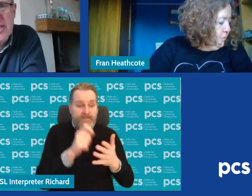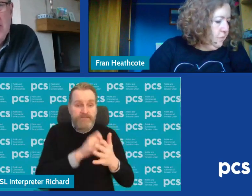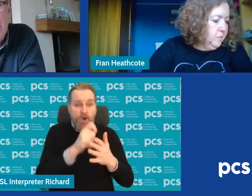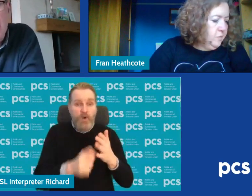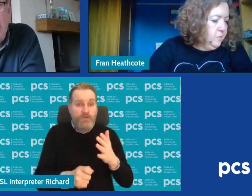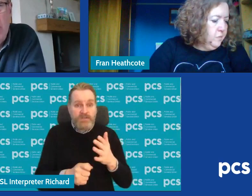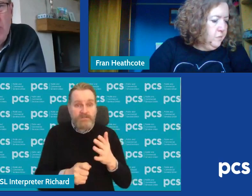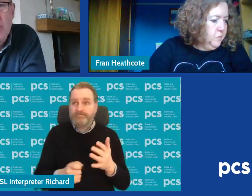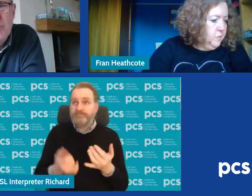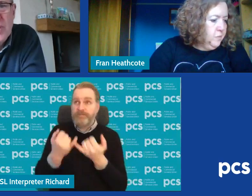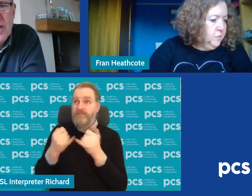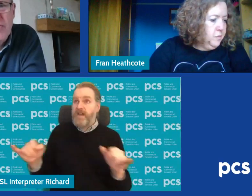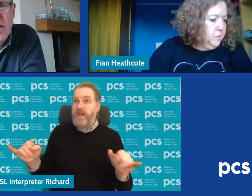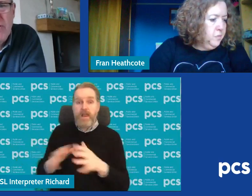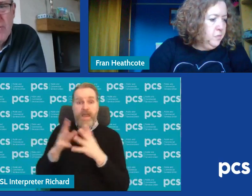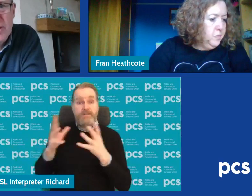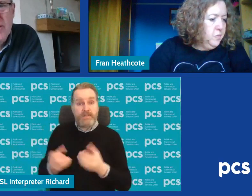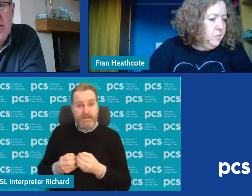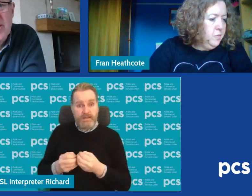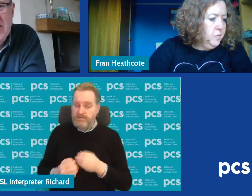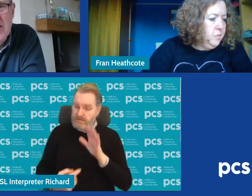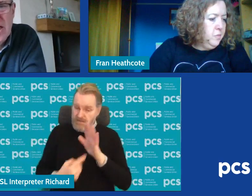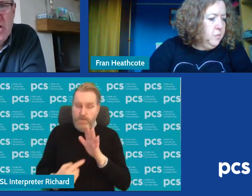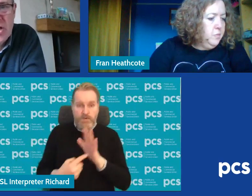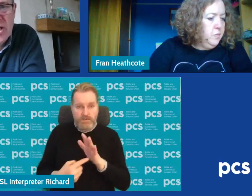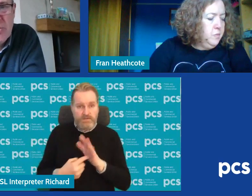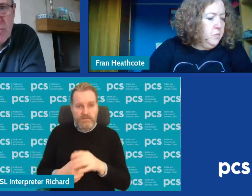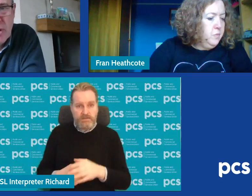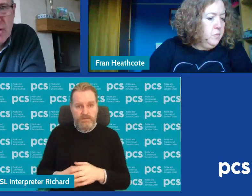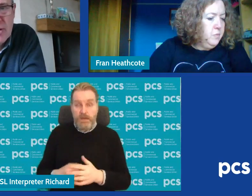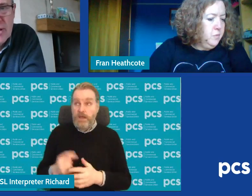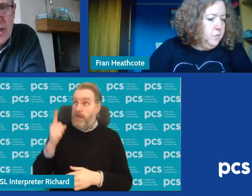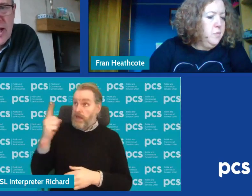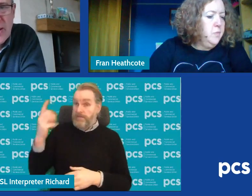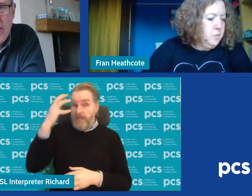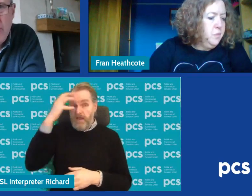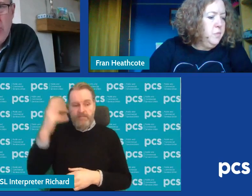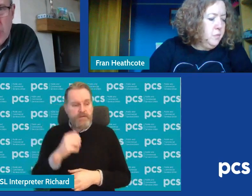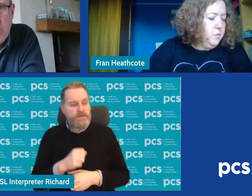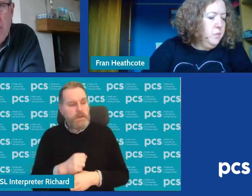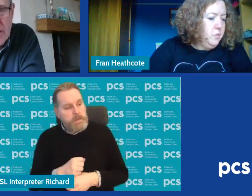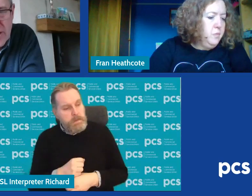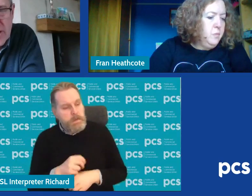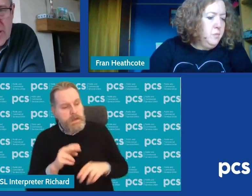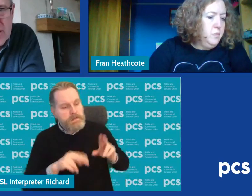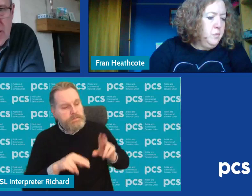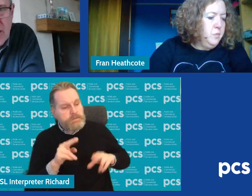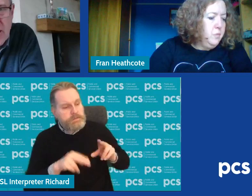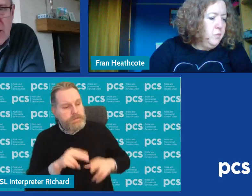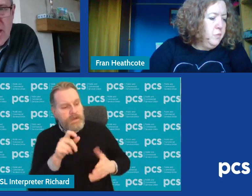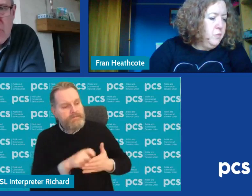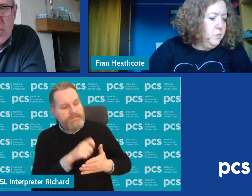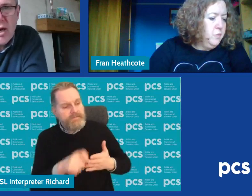the biggest incentive of all. If the government see this action in April and then a renewed mandate, then we